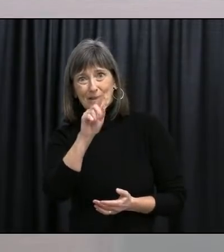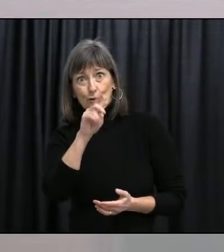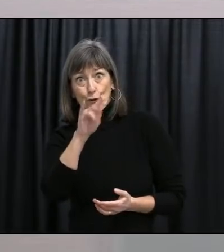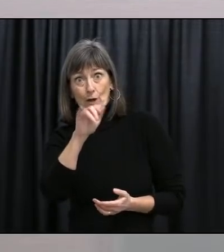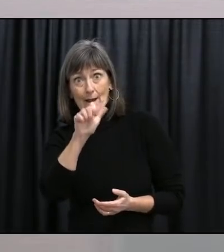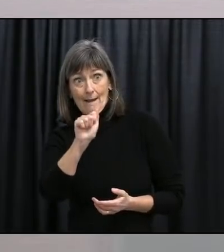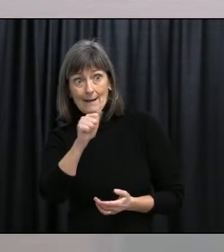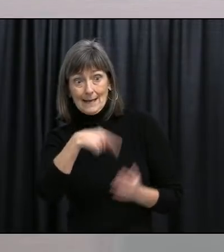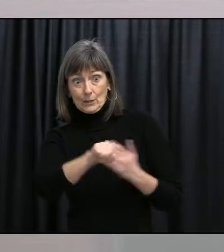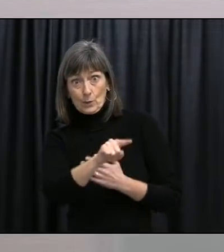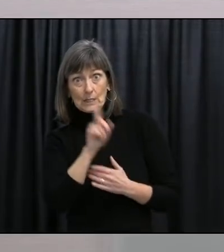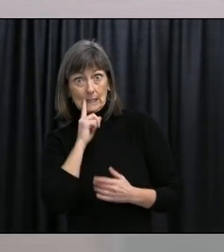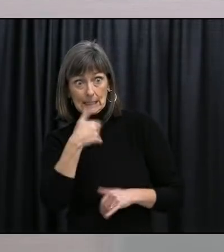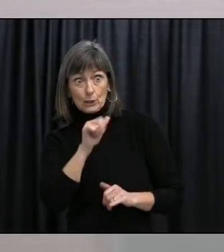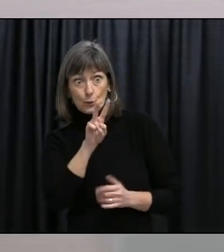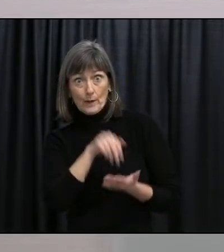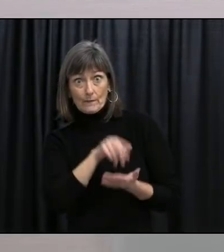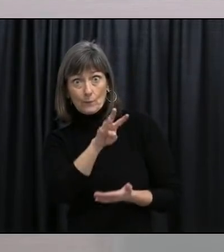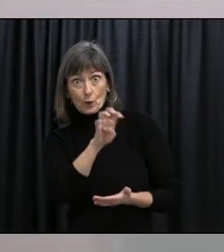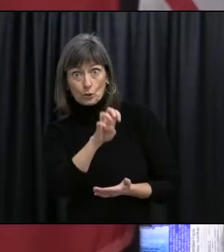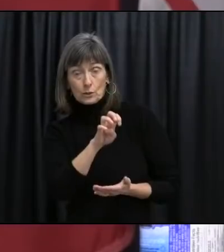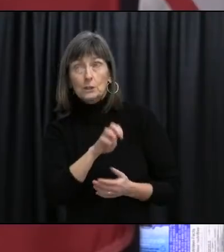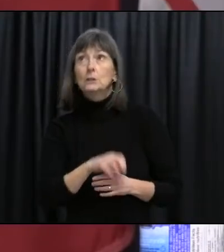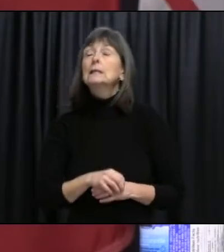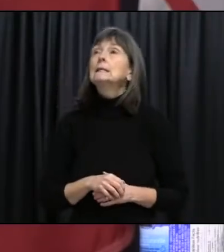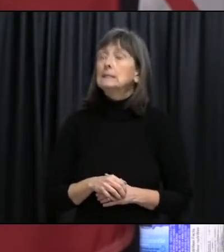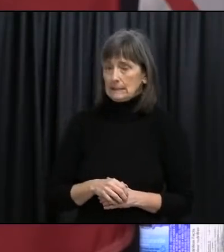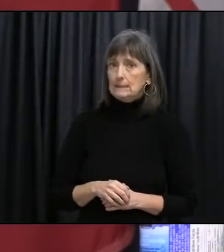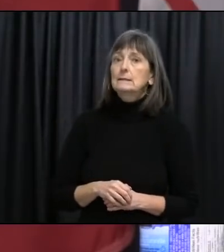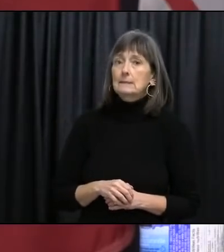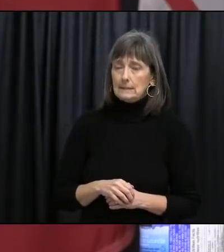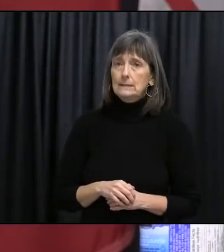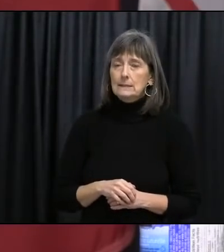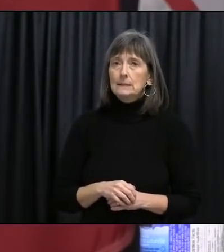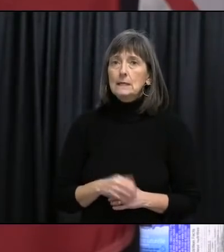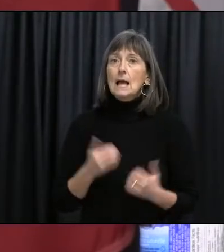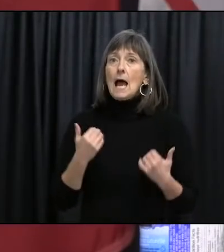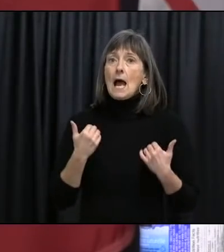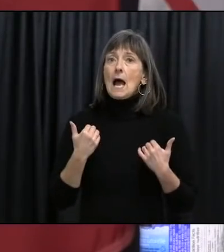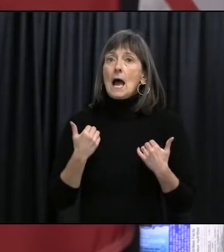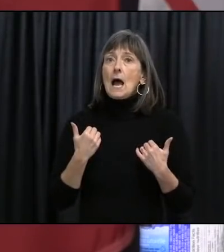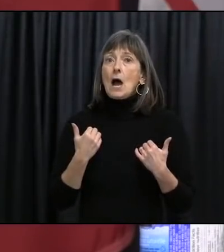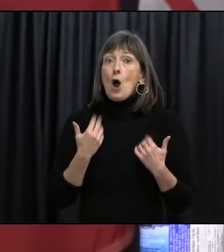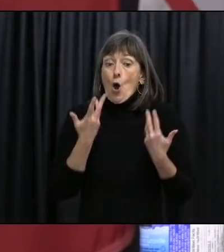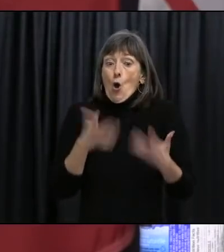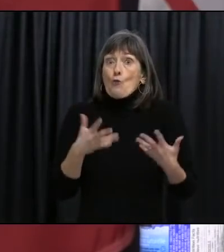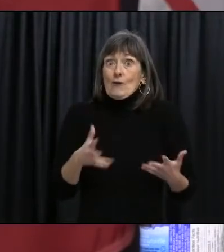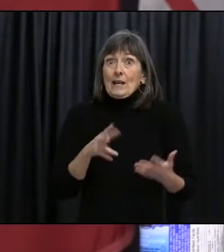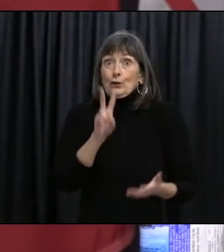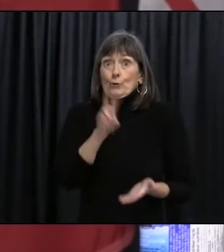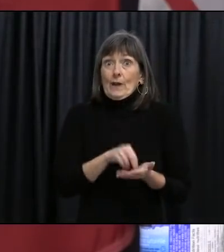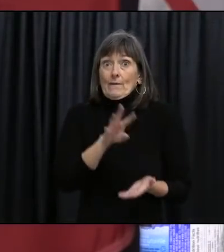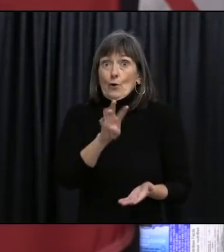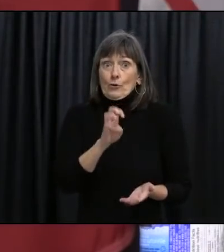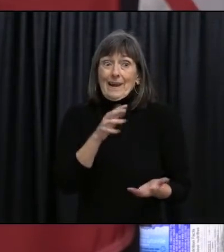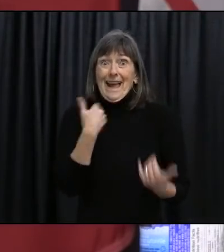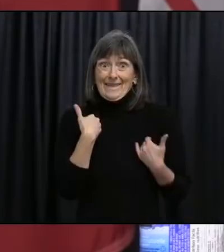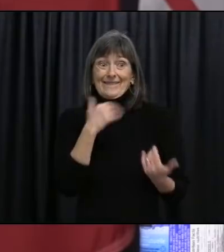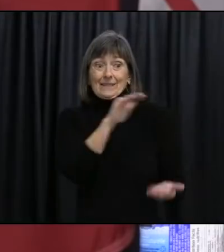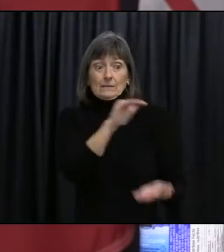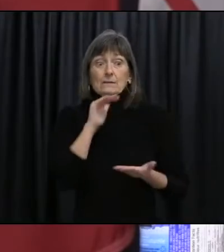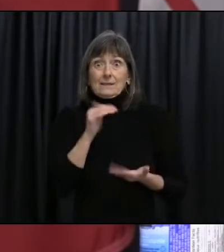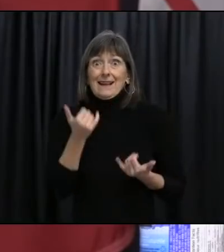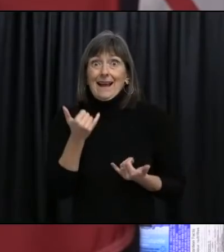week? Yes. Yeah, we're expecting. We have 2,400 doses delivered already, which